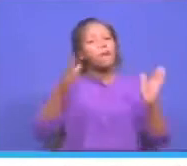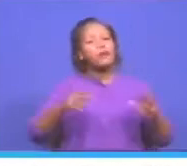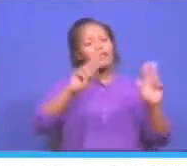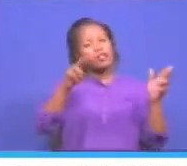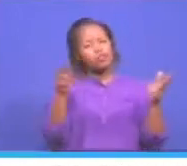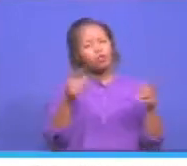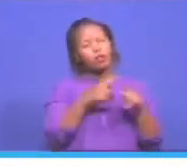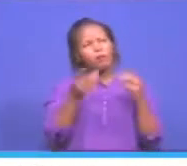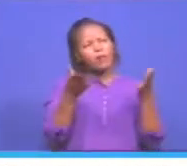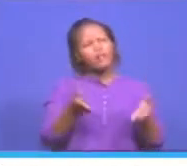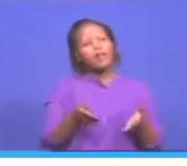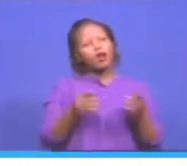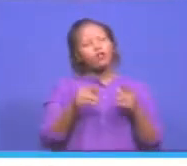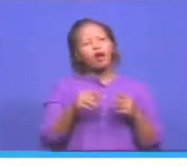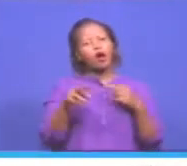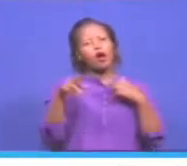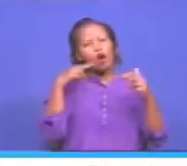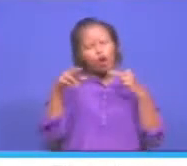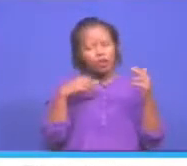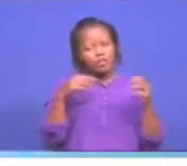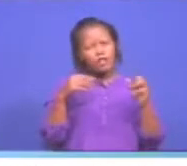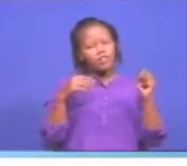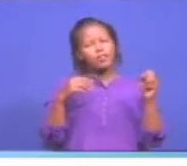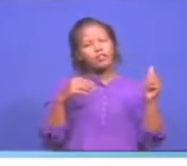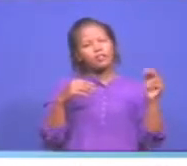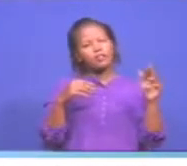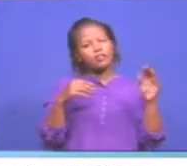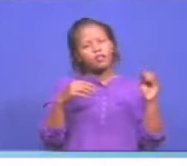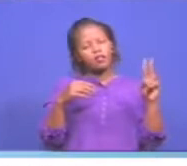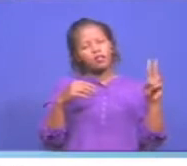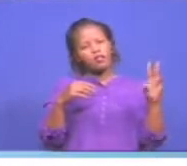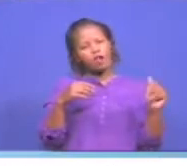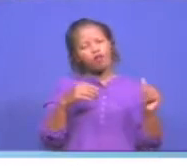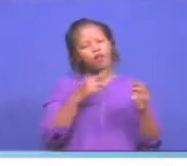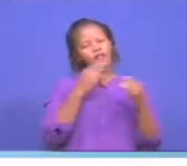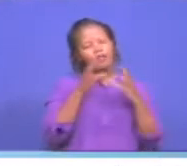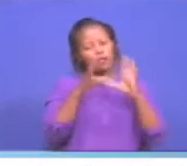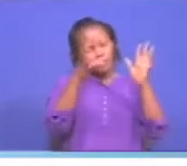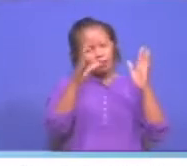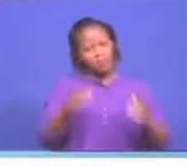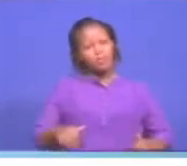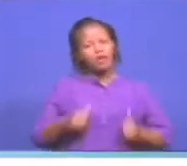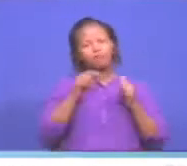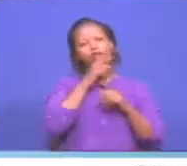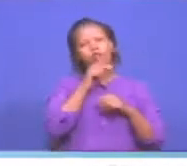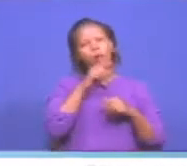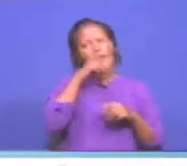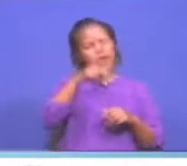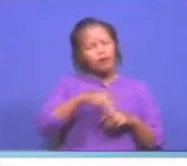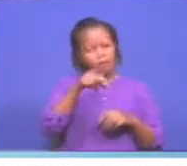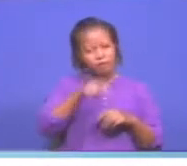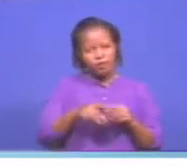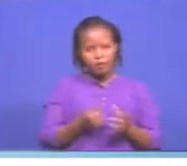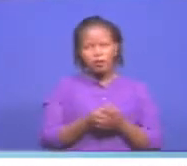Let's go back to the Sarova Stanley Hotel, and where we're celebrating the life of the late Phillip Ochieng. Dr. Naim Bilal, Managing Director of the